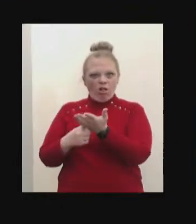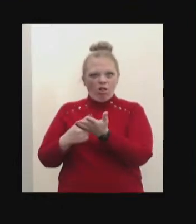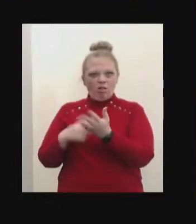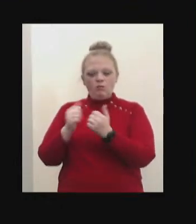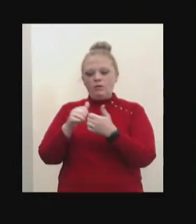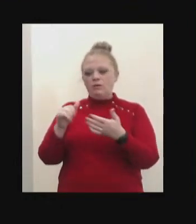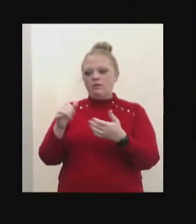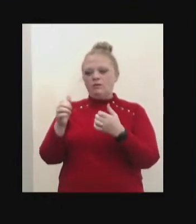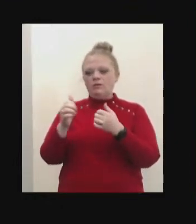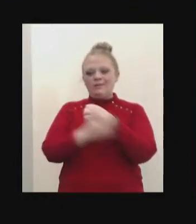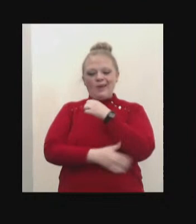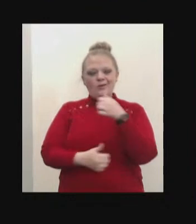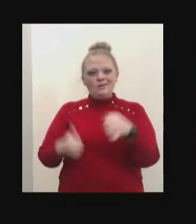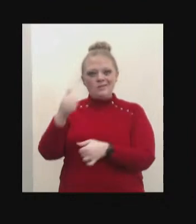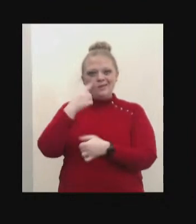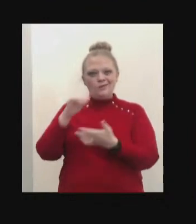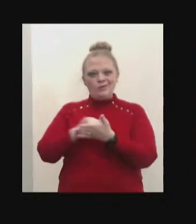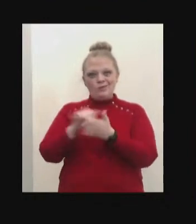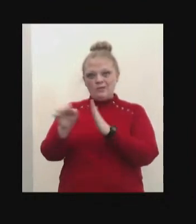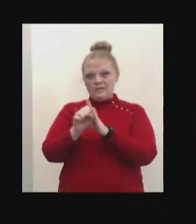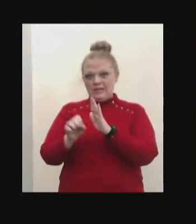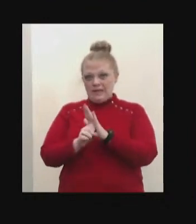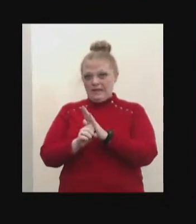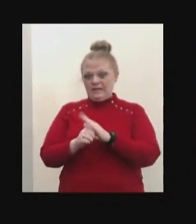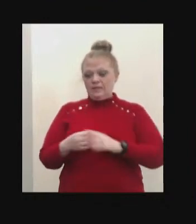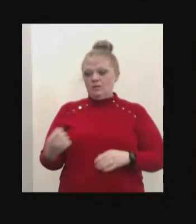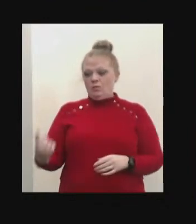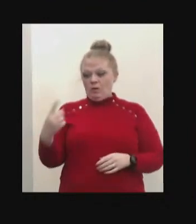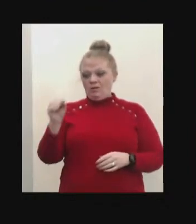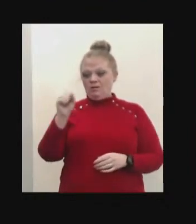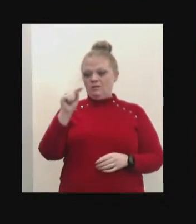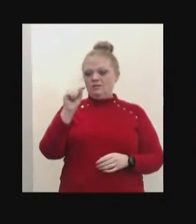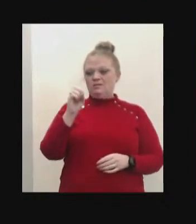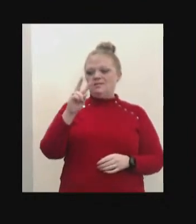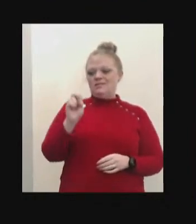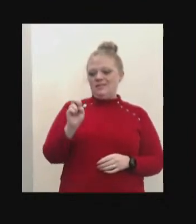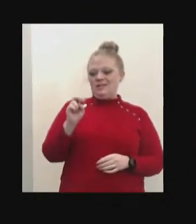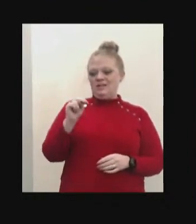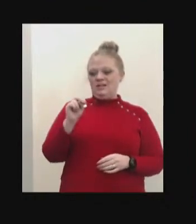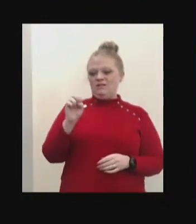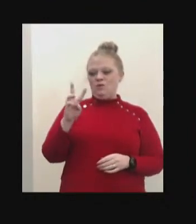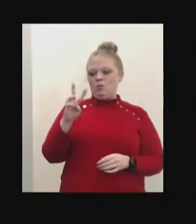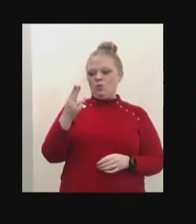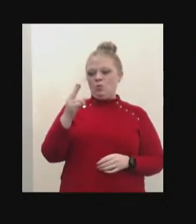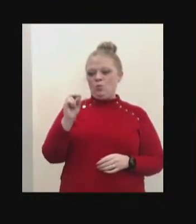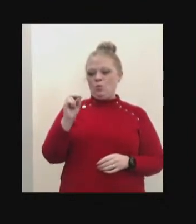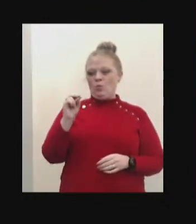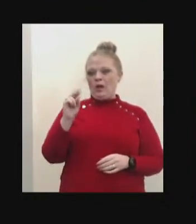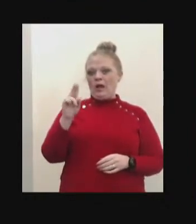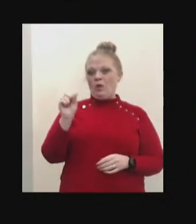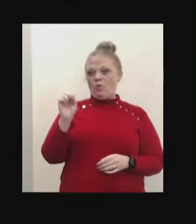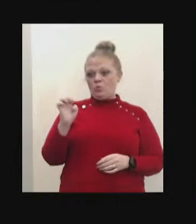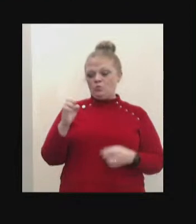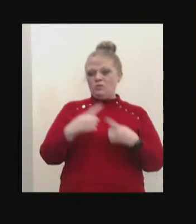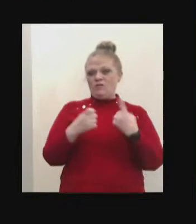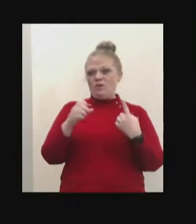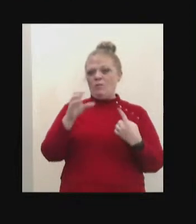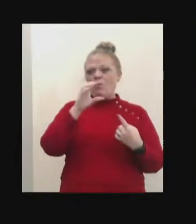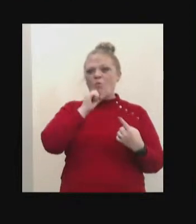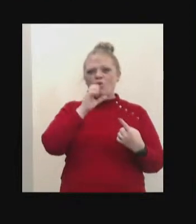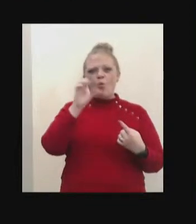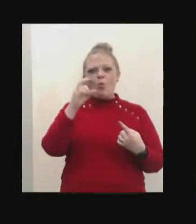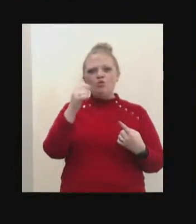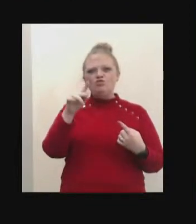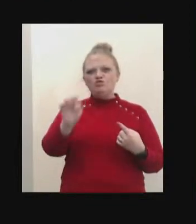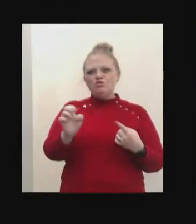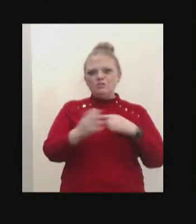and one county executive, Steve Newhouse from Orange County, noted that he had just